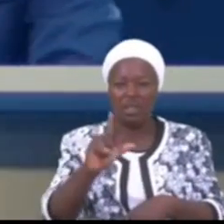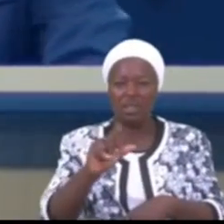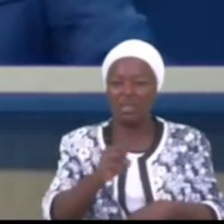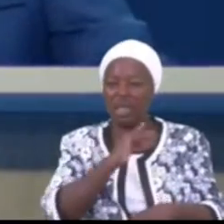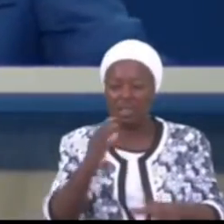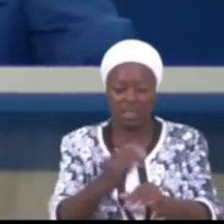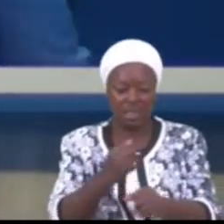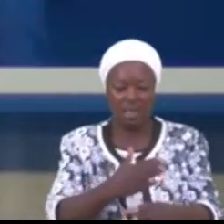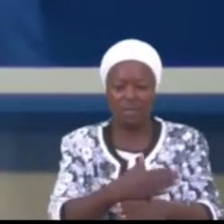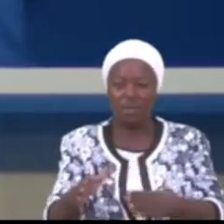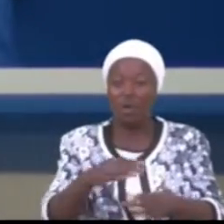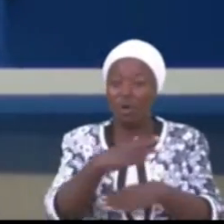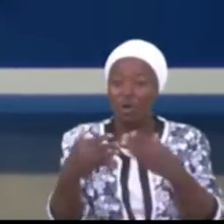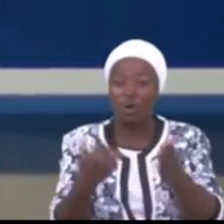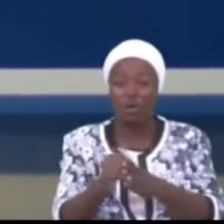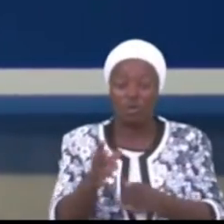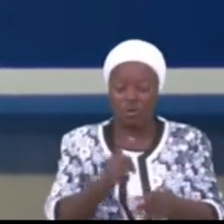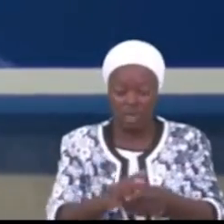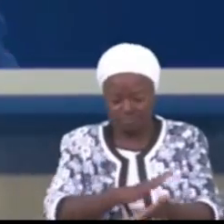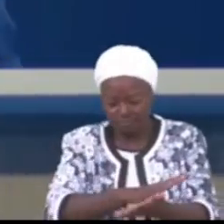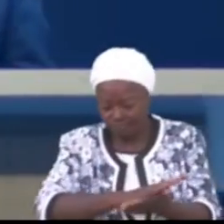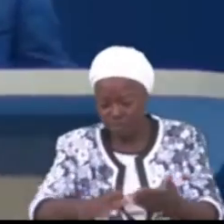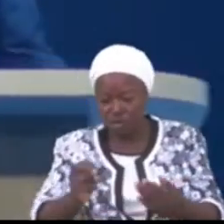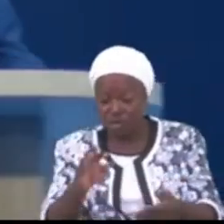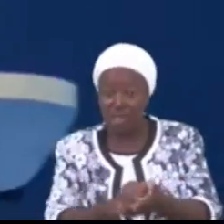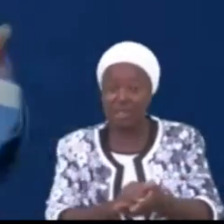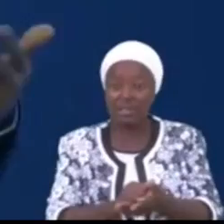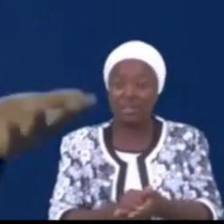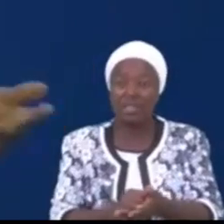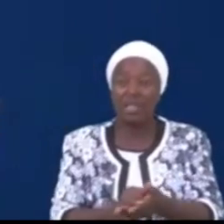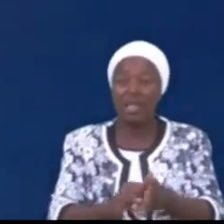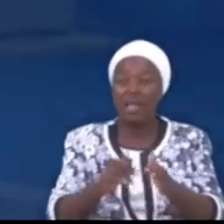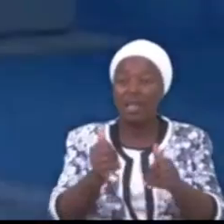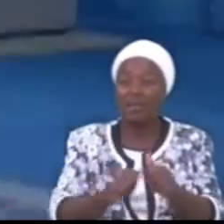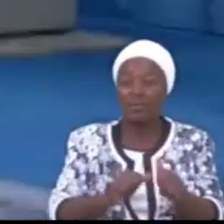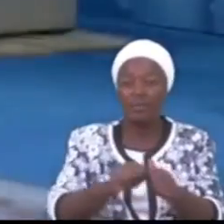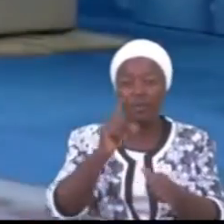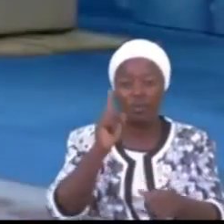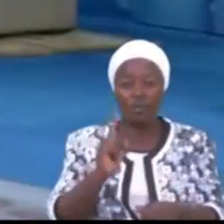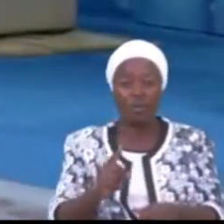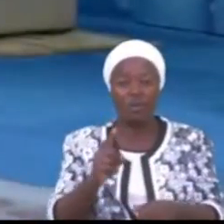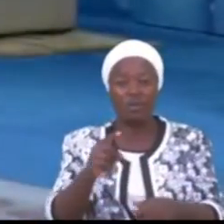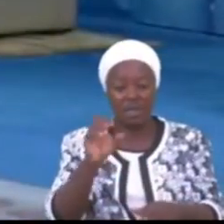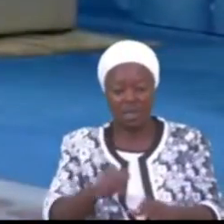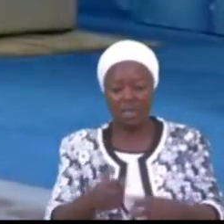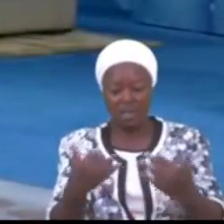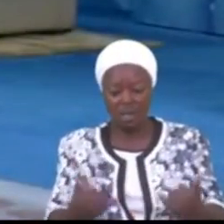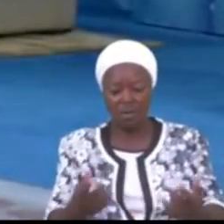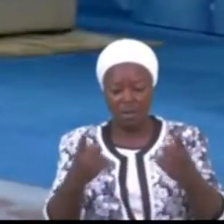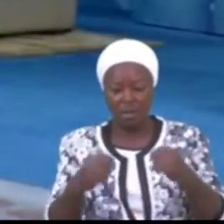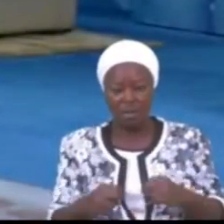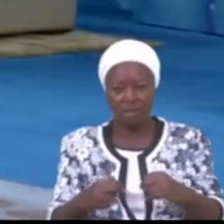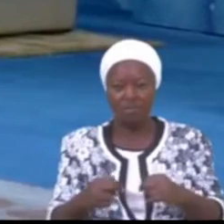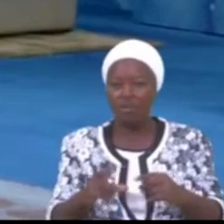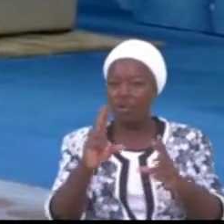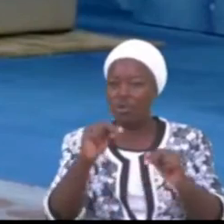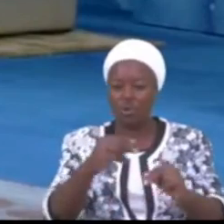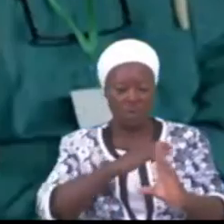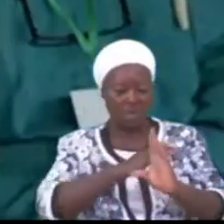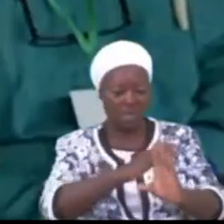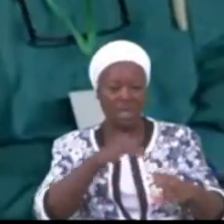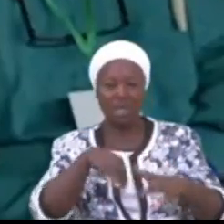the hills are leveled so that everyone can now come. No hindrance in your